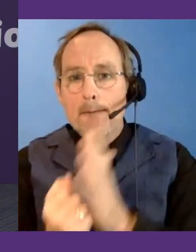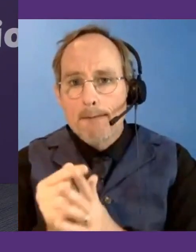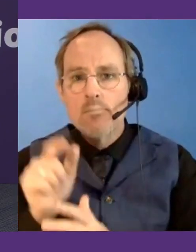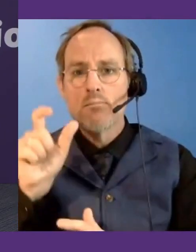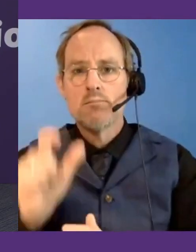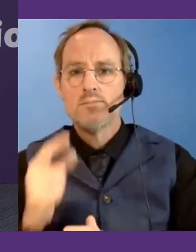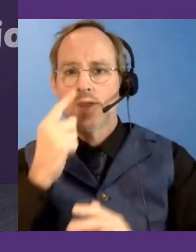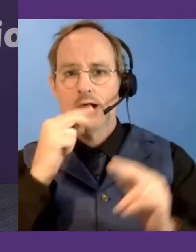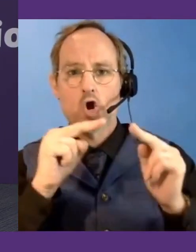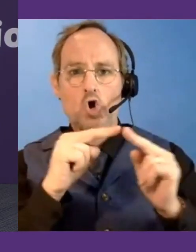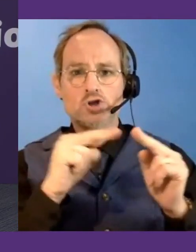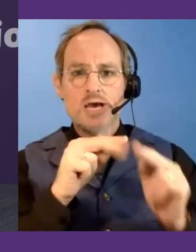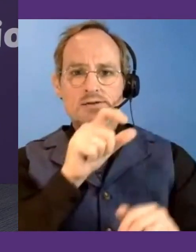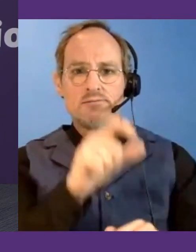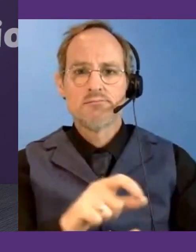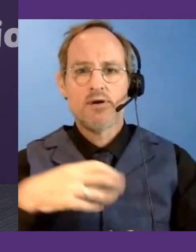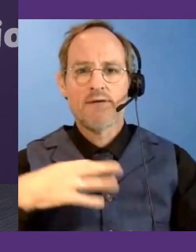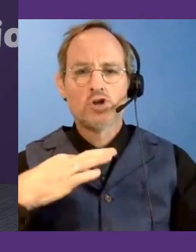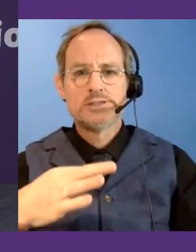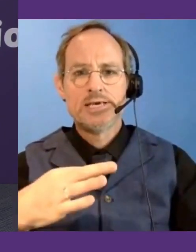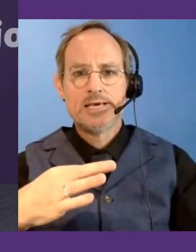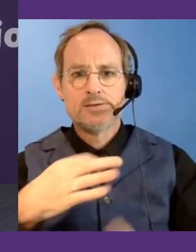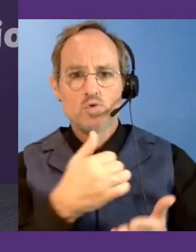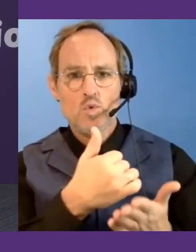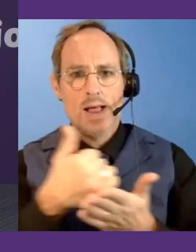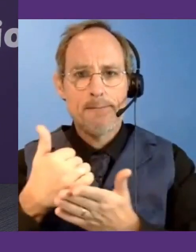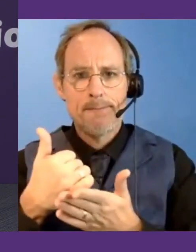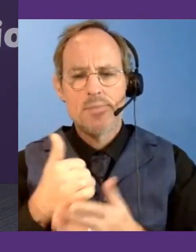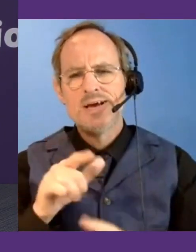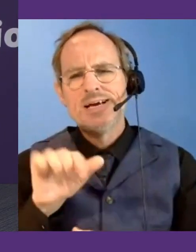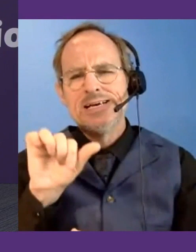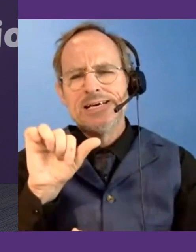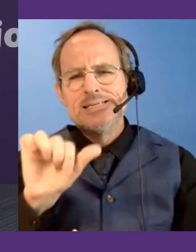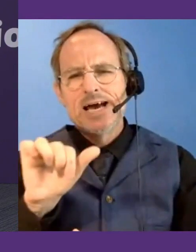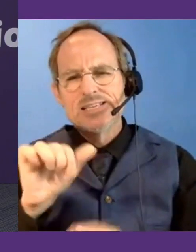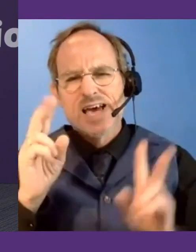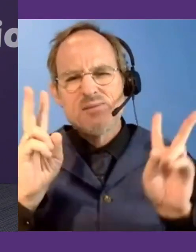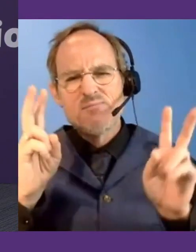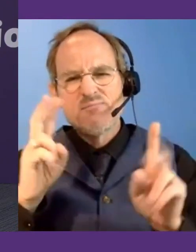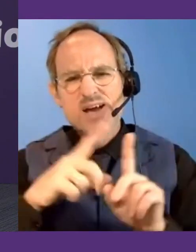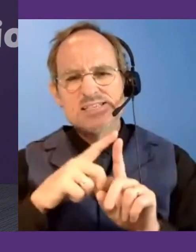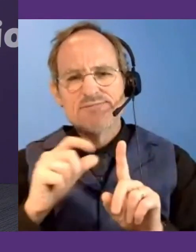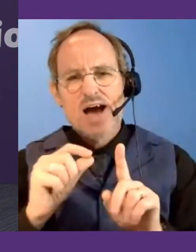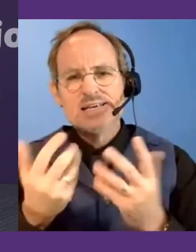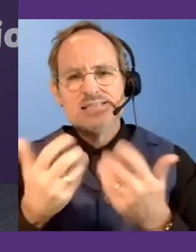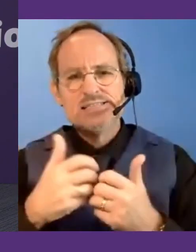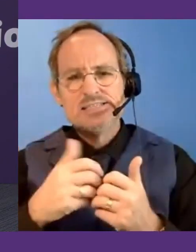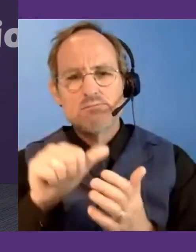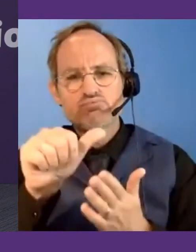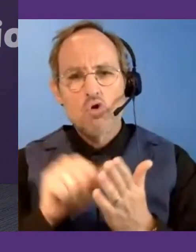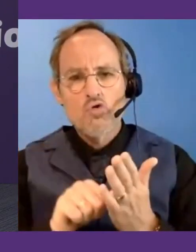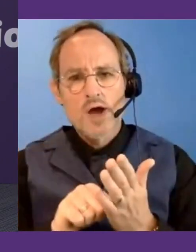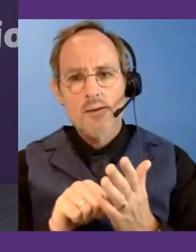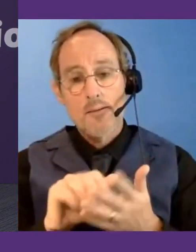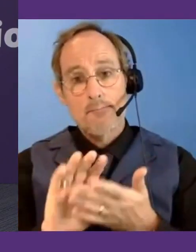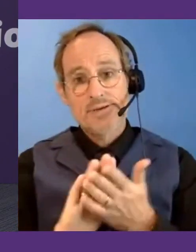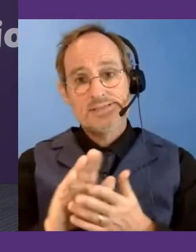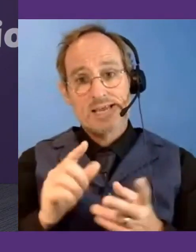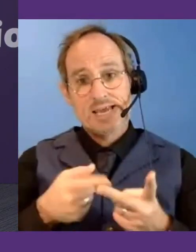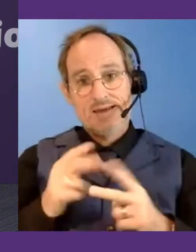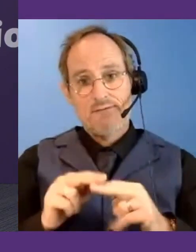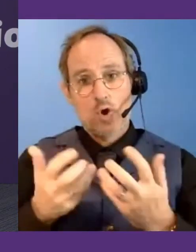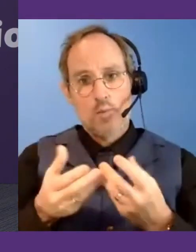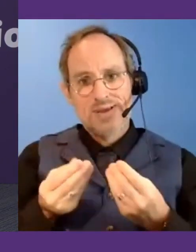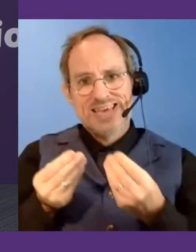we've got, I mean, we call it our devices program, I guess, and we were saying that, because we're the link in that bit, if you hand somebody a device, then they still need the support,